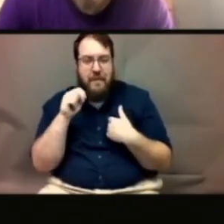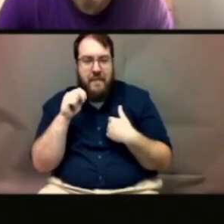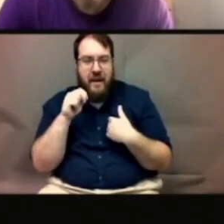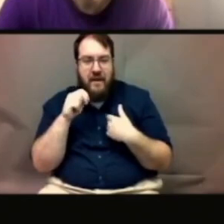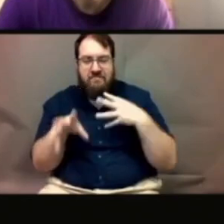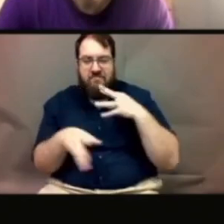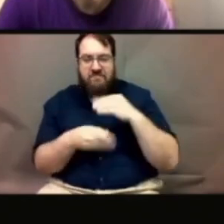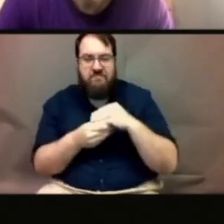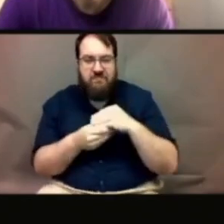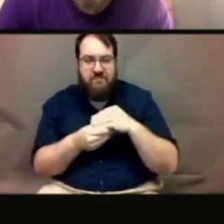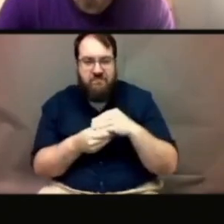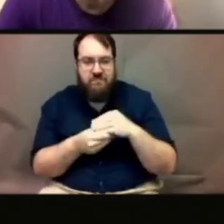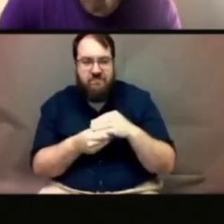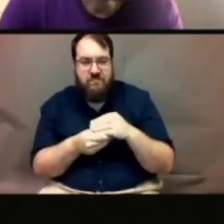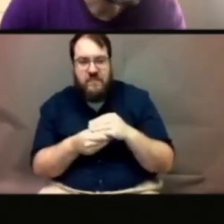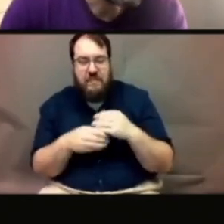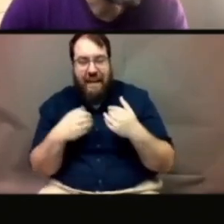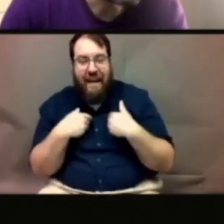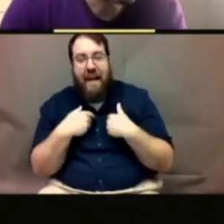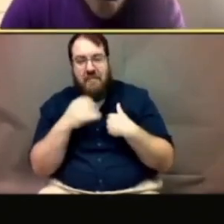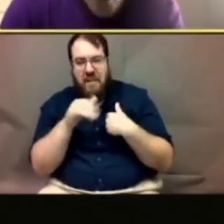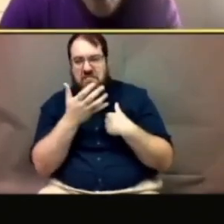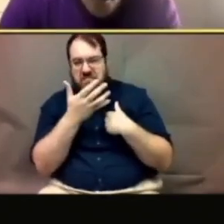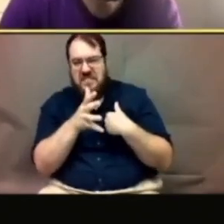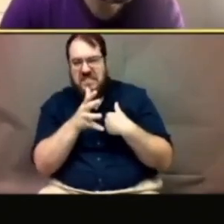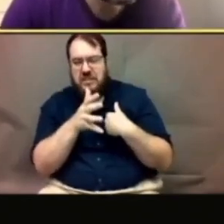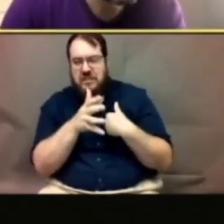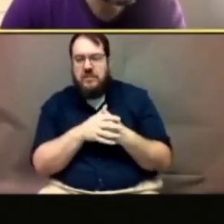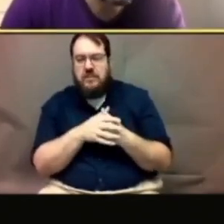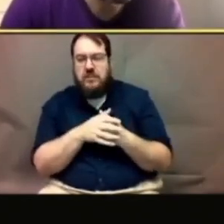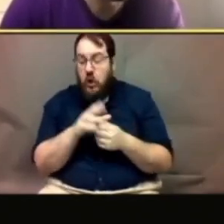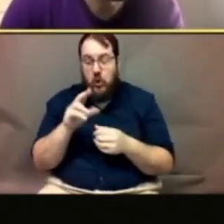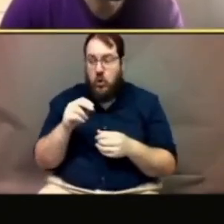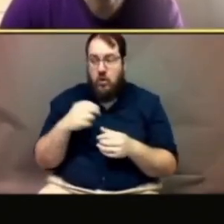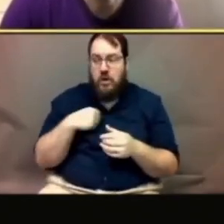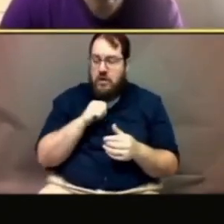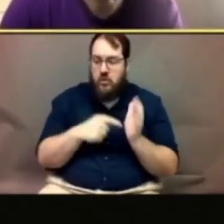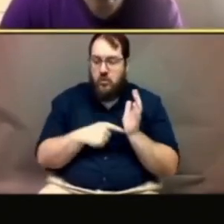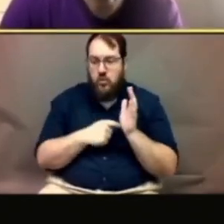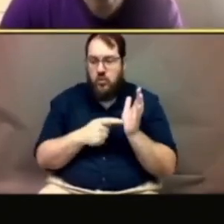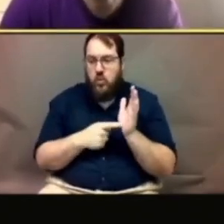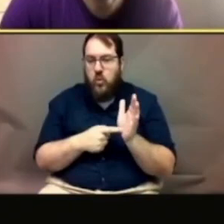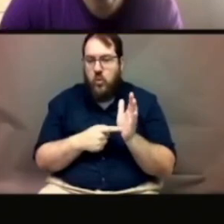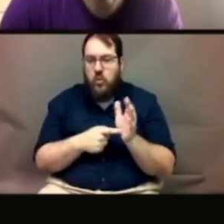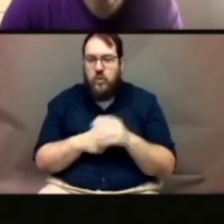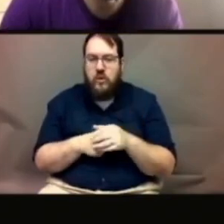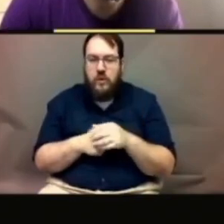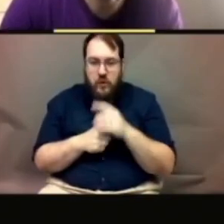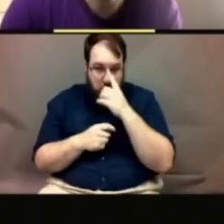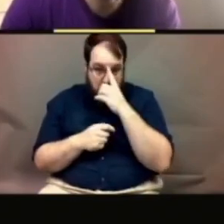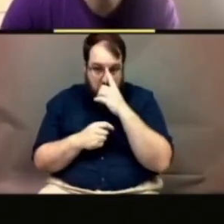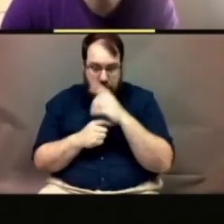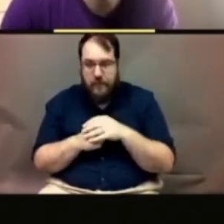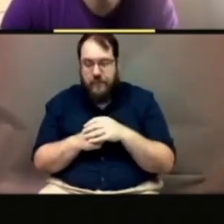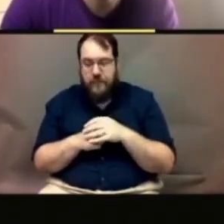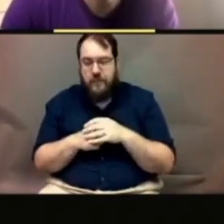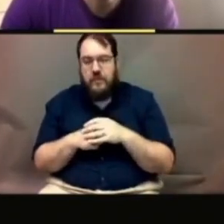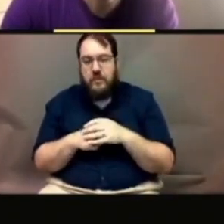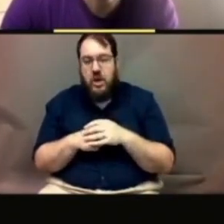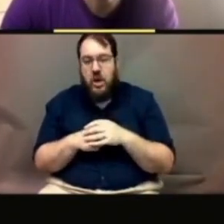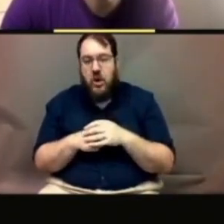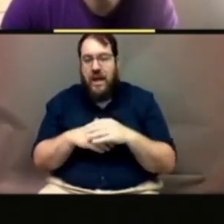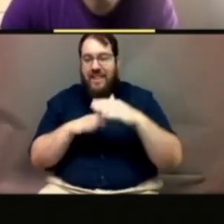I don't know if Eric showed that. So I've got the pin extension. No, so just to step that a Yeah. little slower. At the bottom